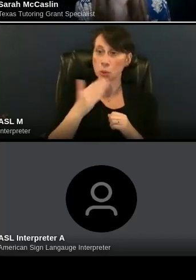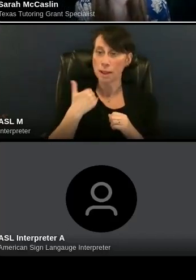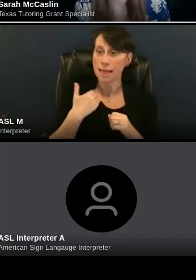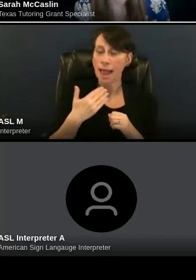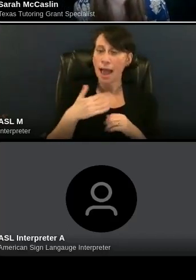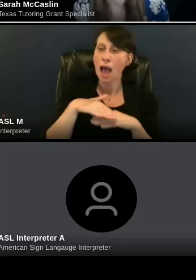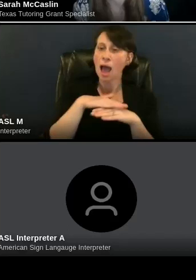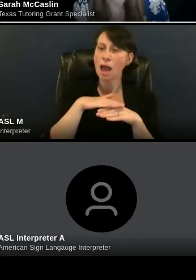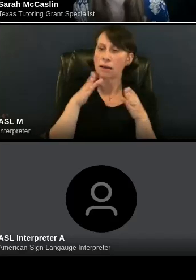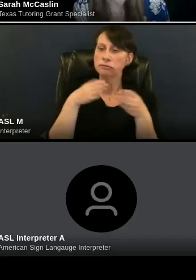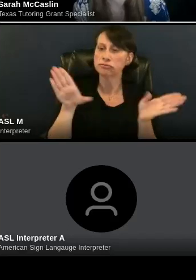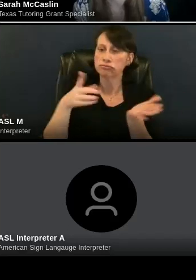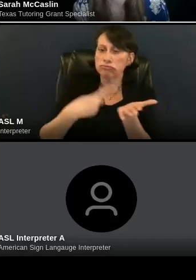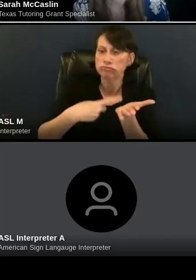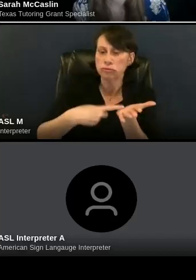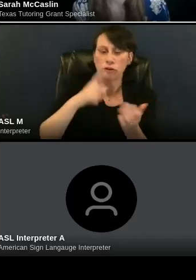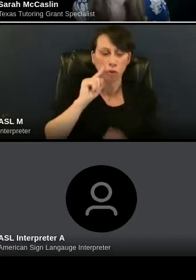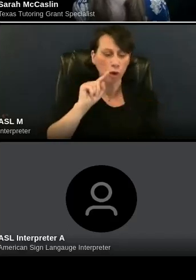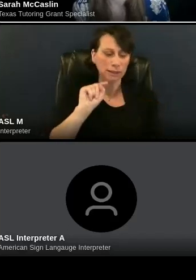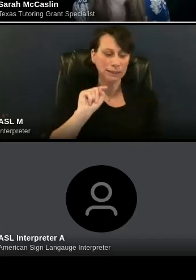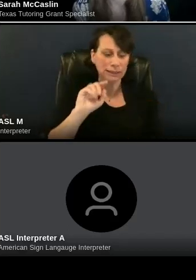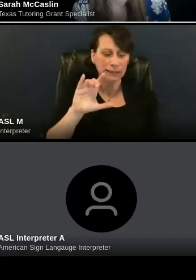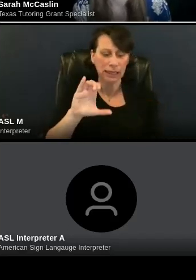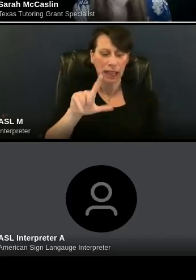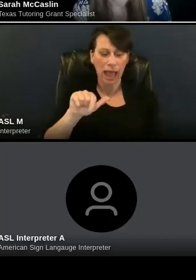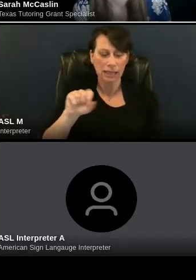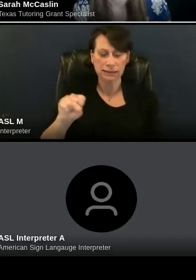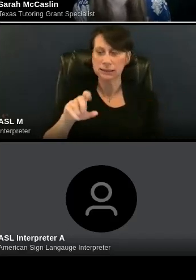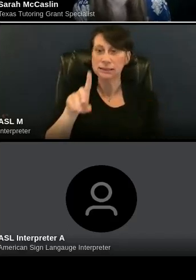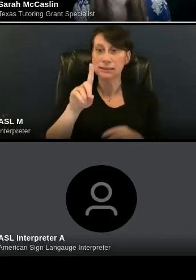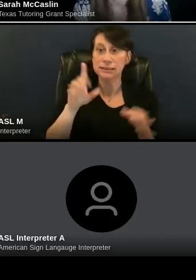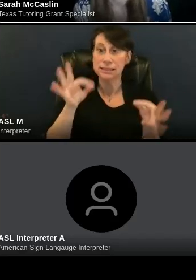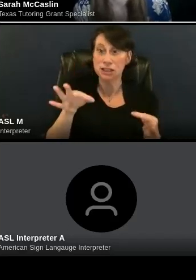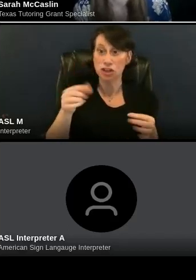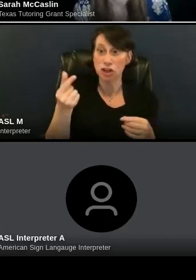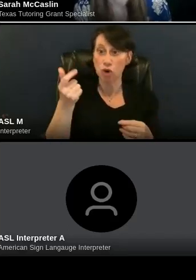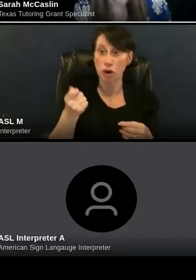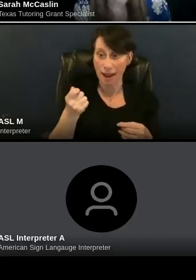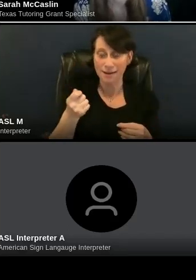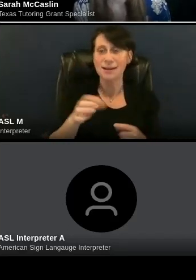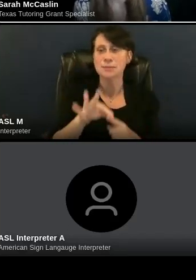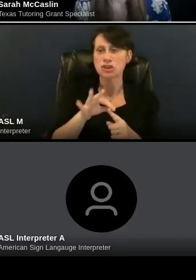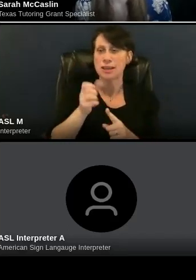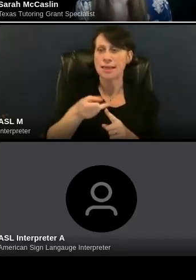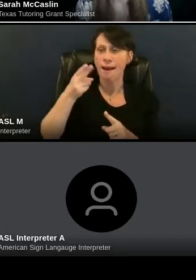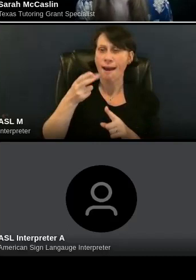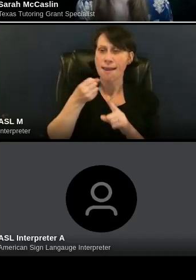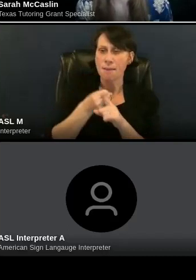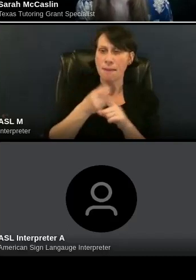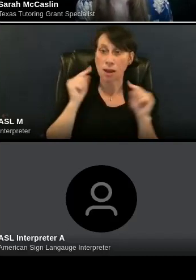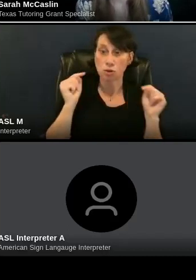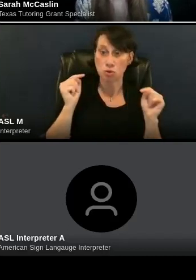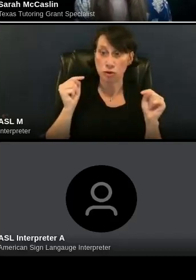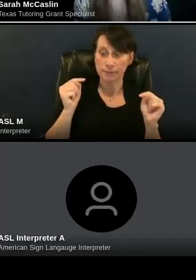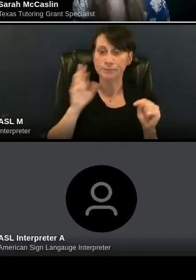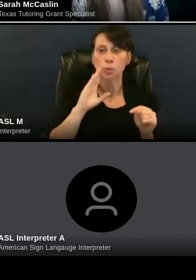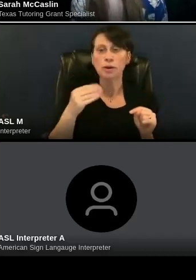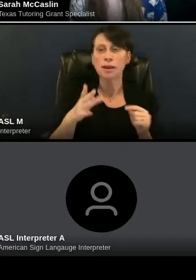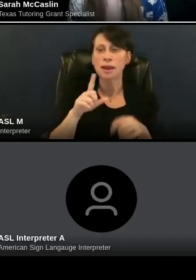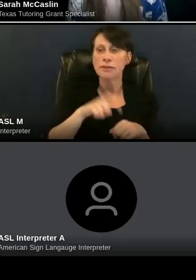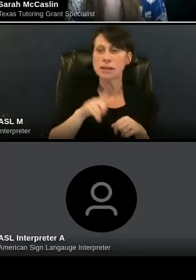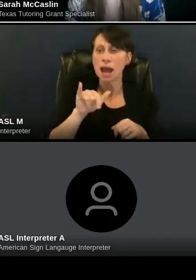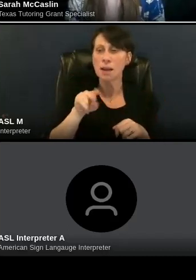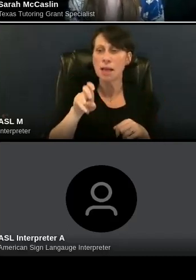overview of the T-Class Decision 6 grant, specifically the high impact tutoring. I'll give a timeline of that